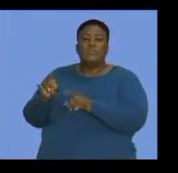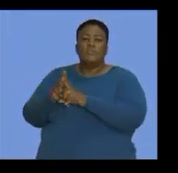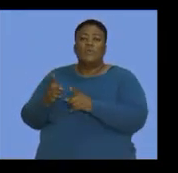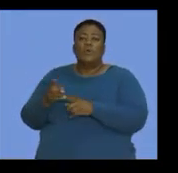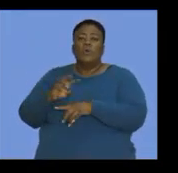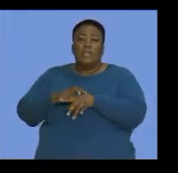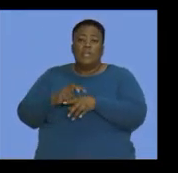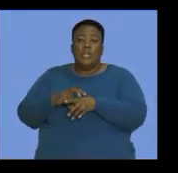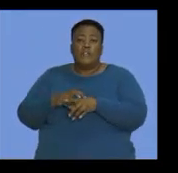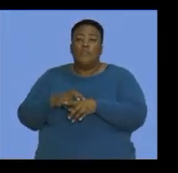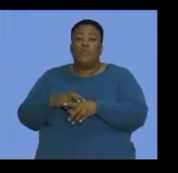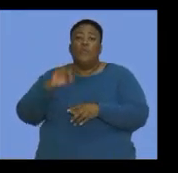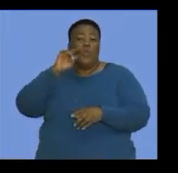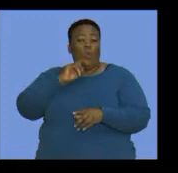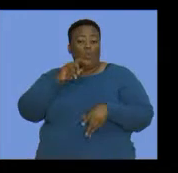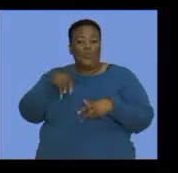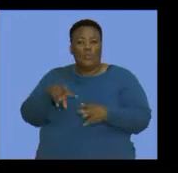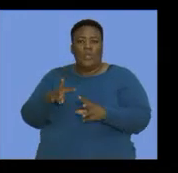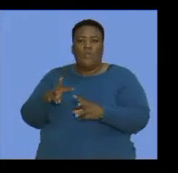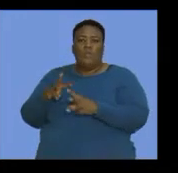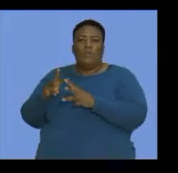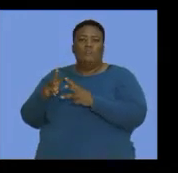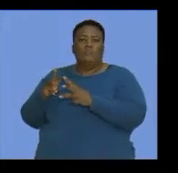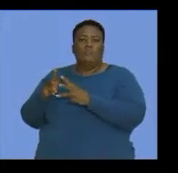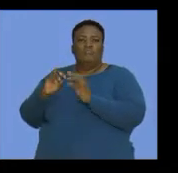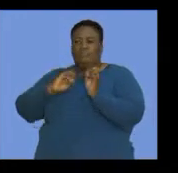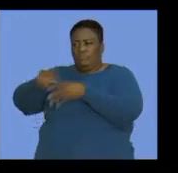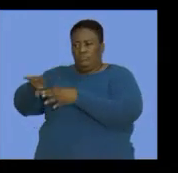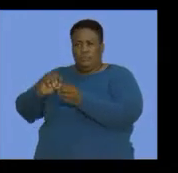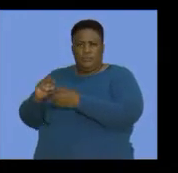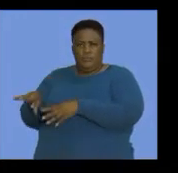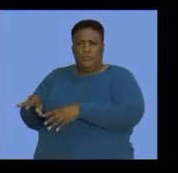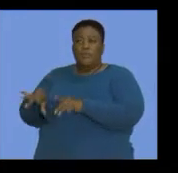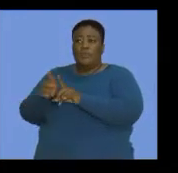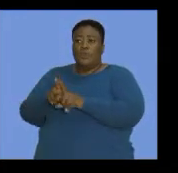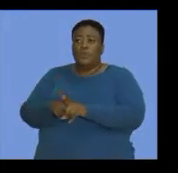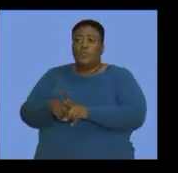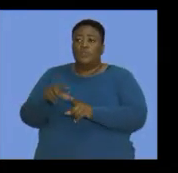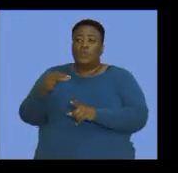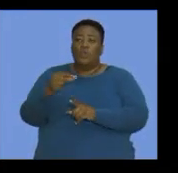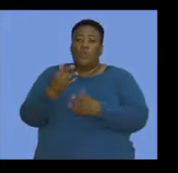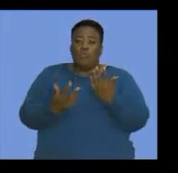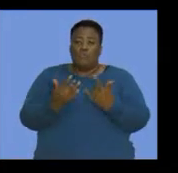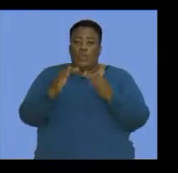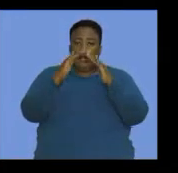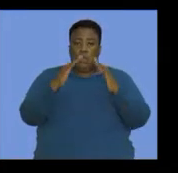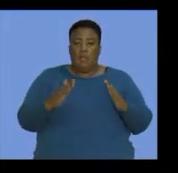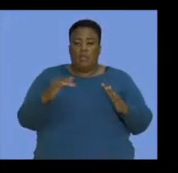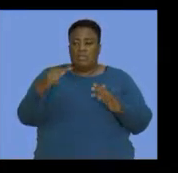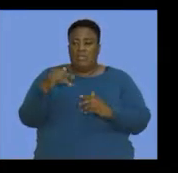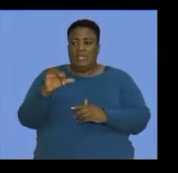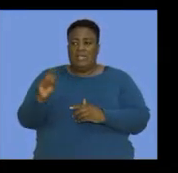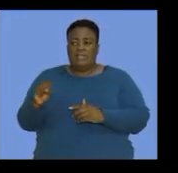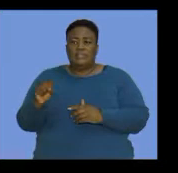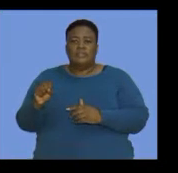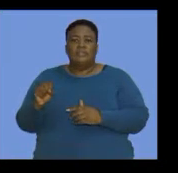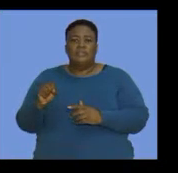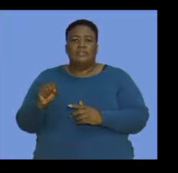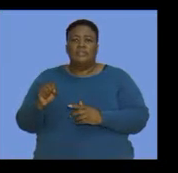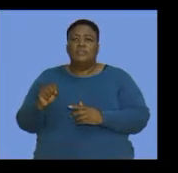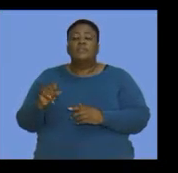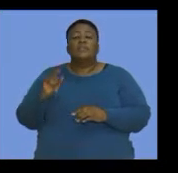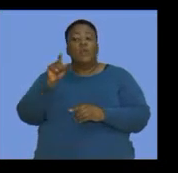for conventional waste disposal, as well as reducing the greenhouse gas emissions, are all significant aspects